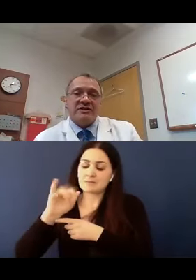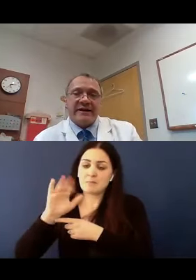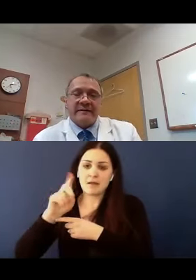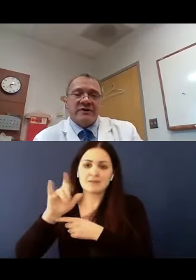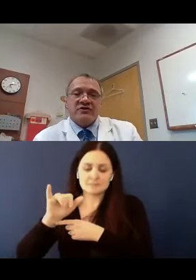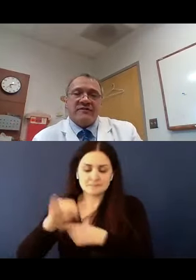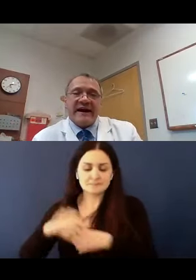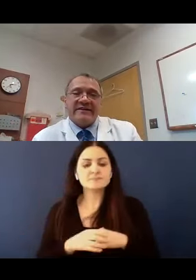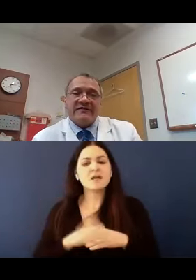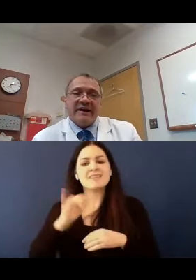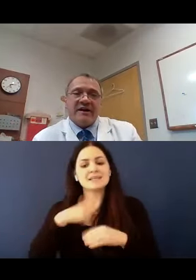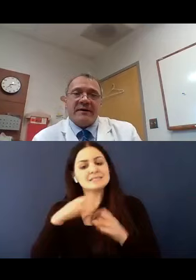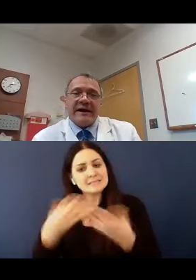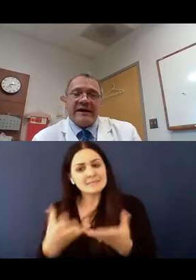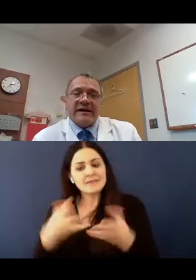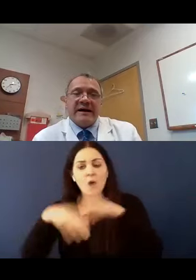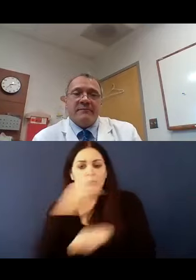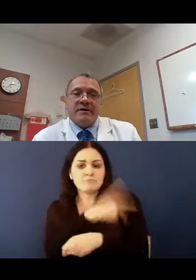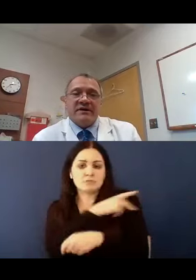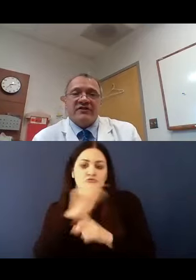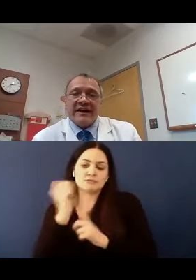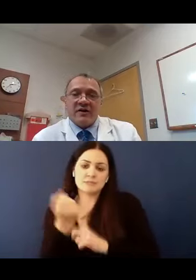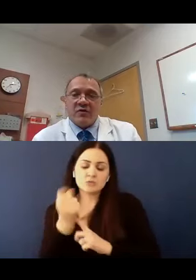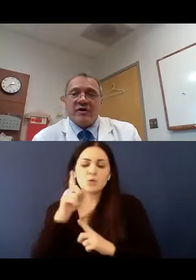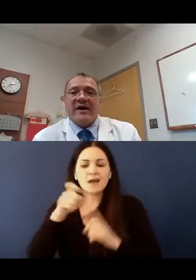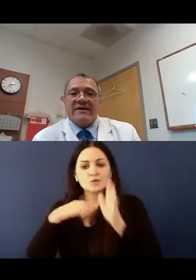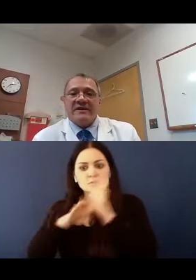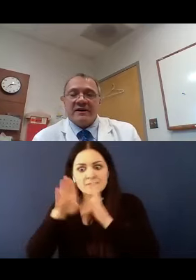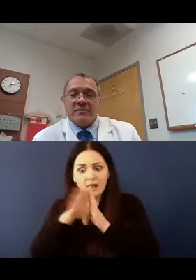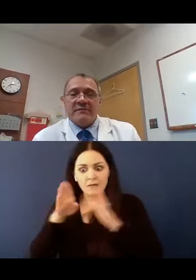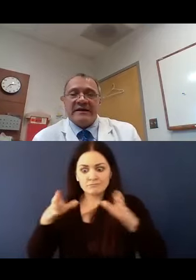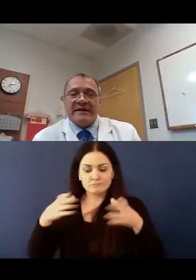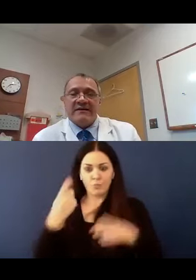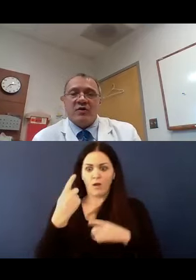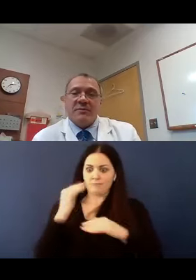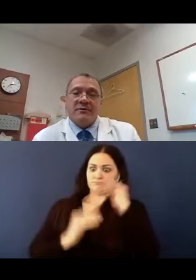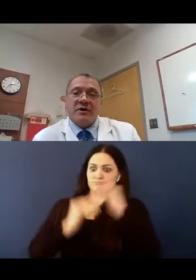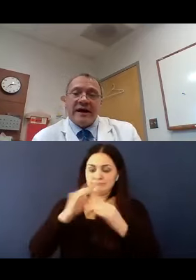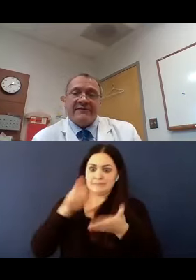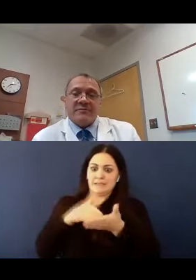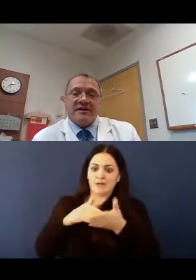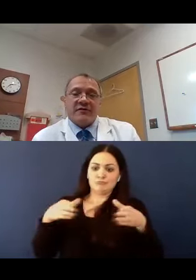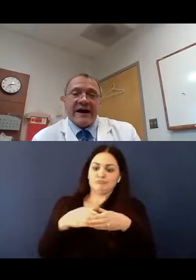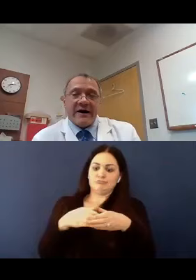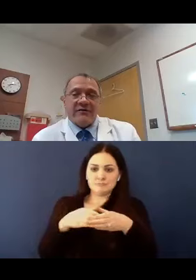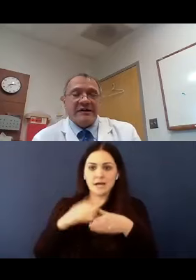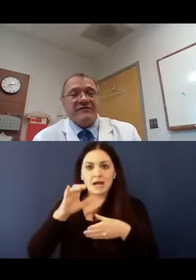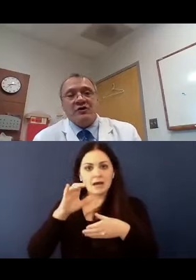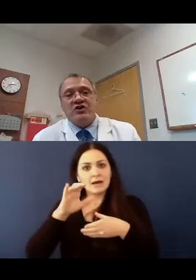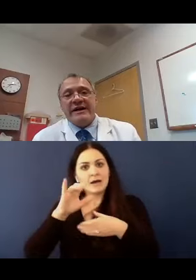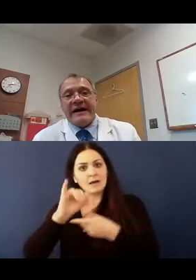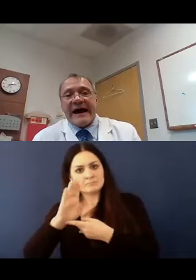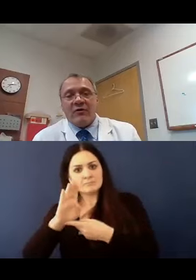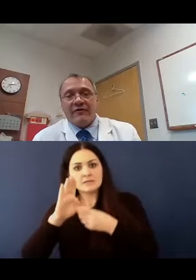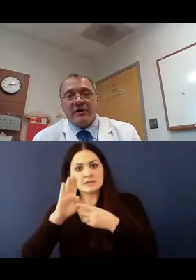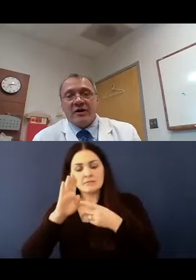outpatient setting. So we've had to develop a center where IV therapy can be given, where people have to be there for an hour for the